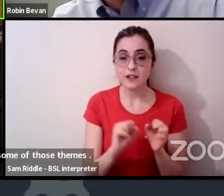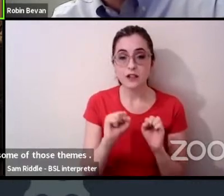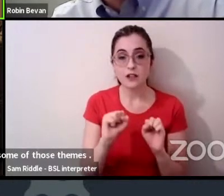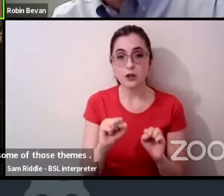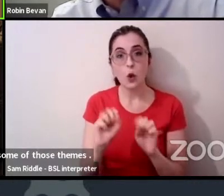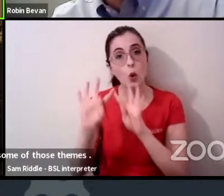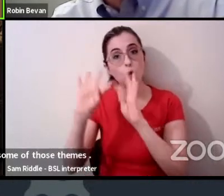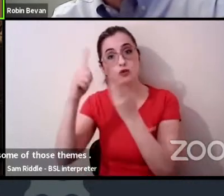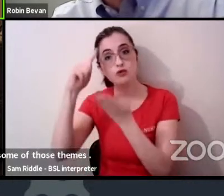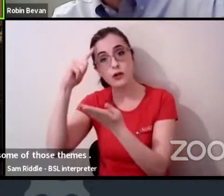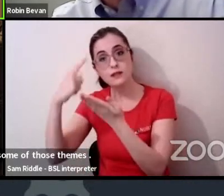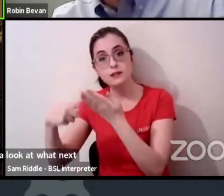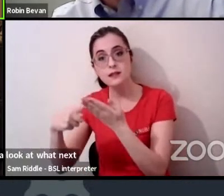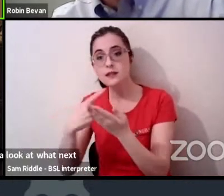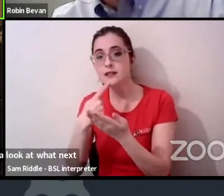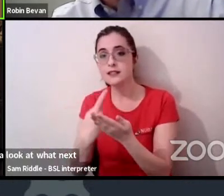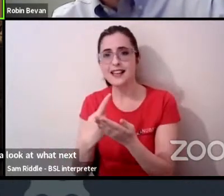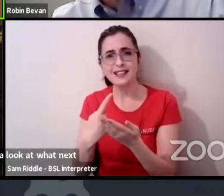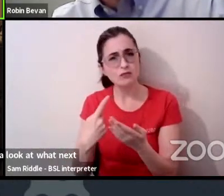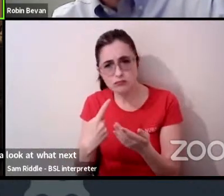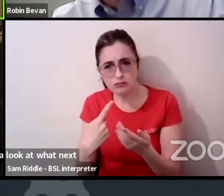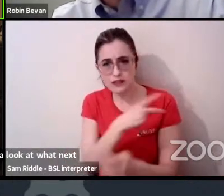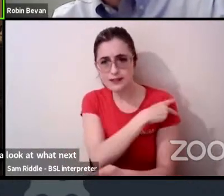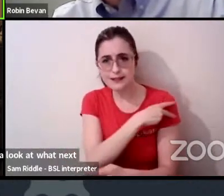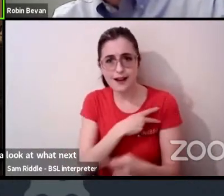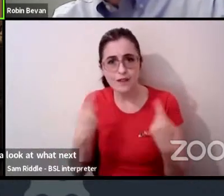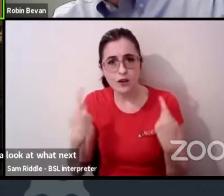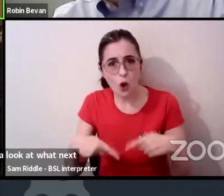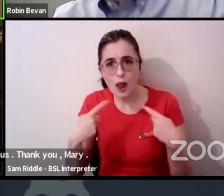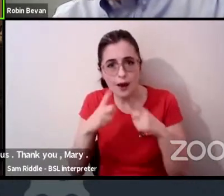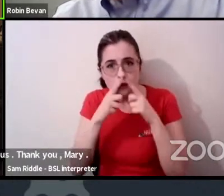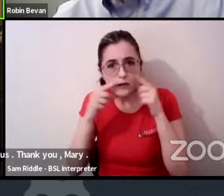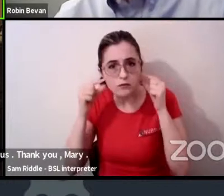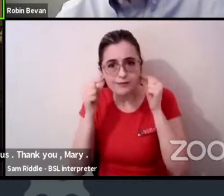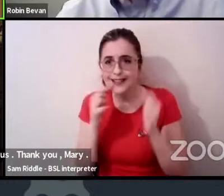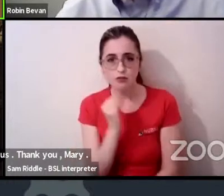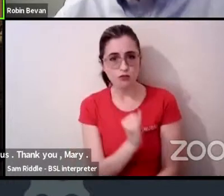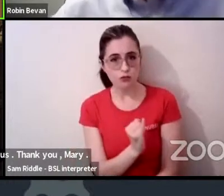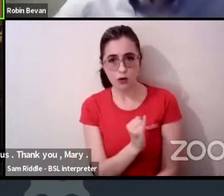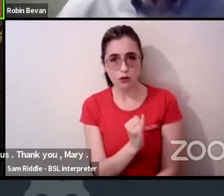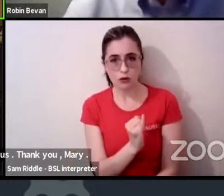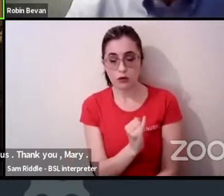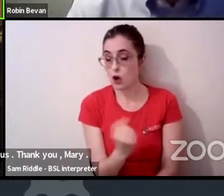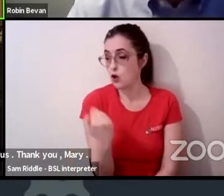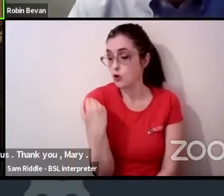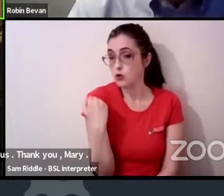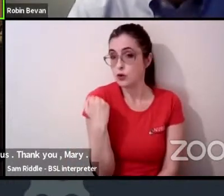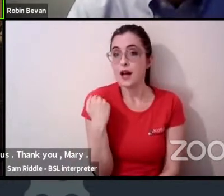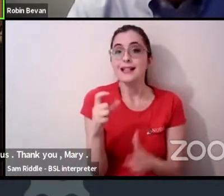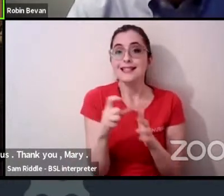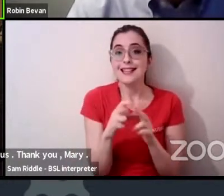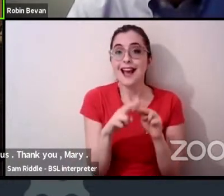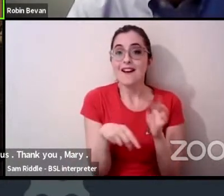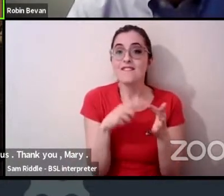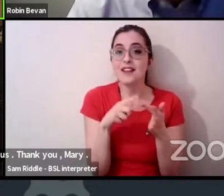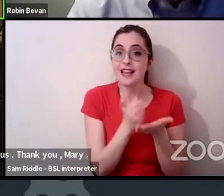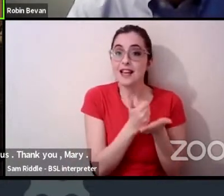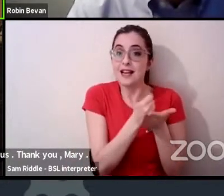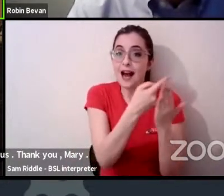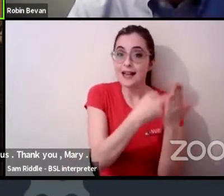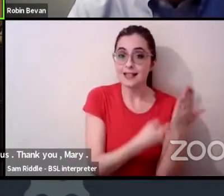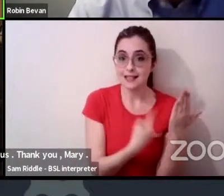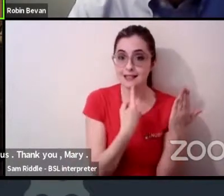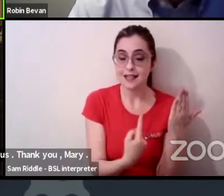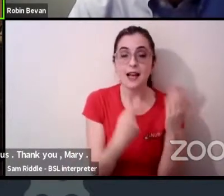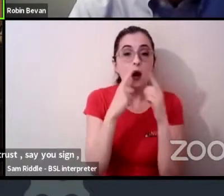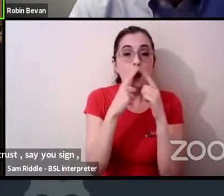trust telling you that staff can't wear masks in classrooms is wrong. The latest DfE guidance is that